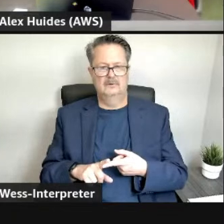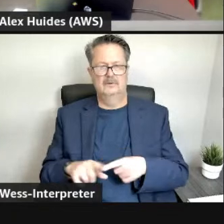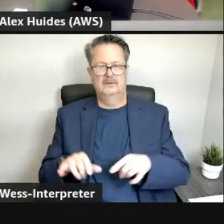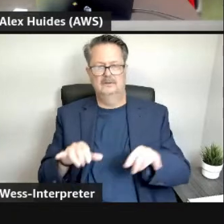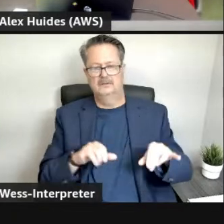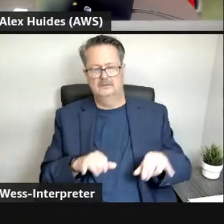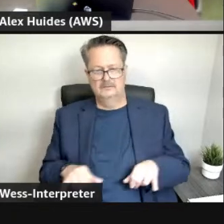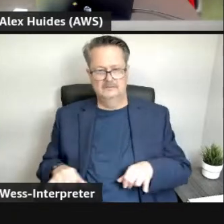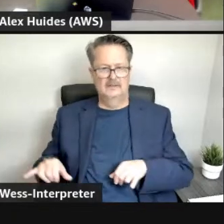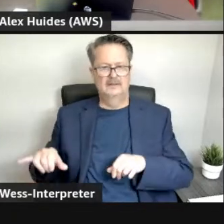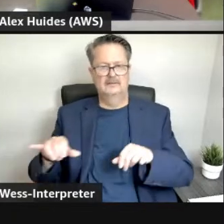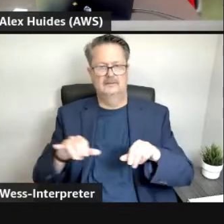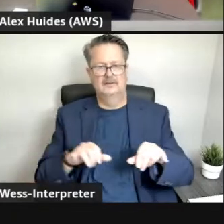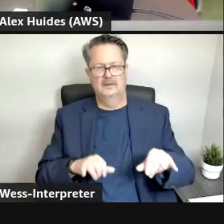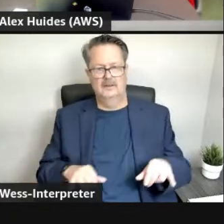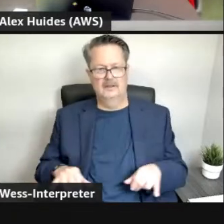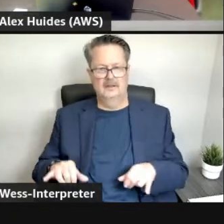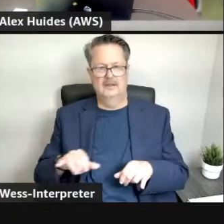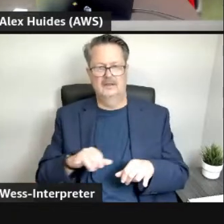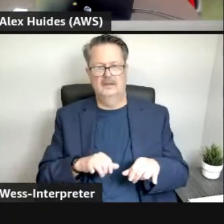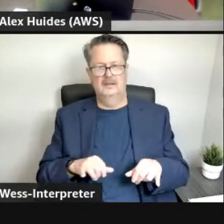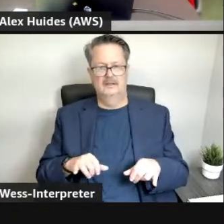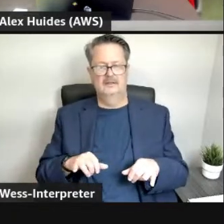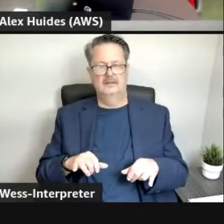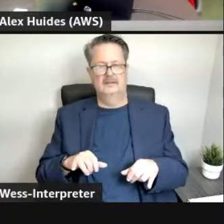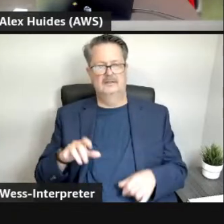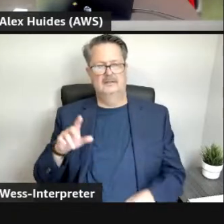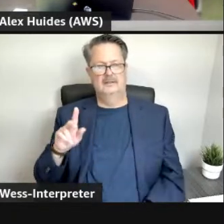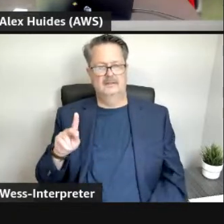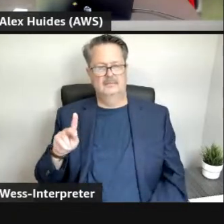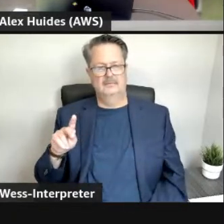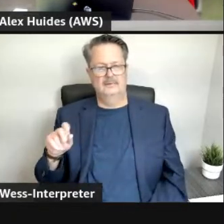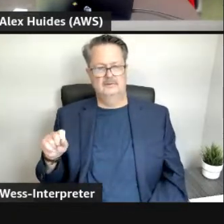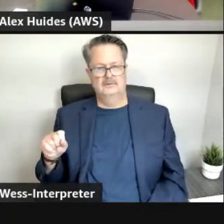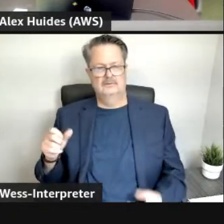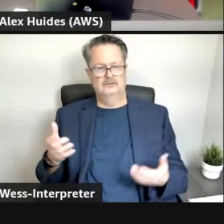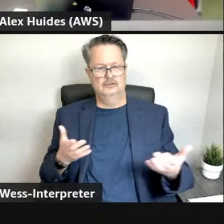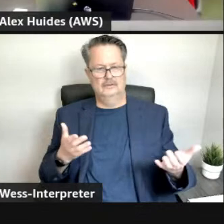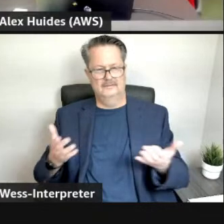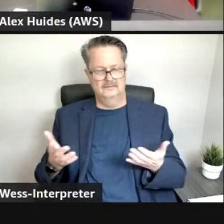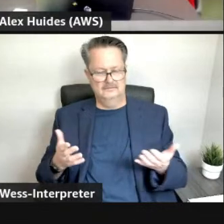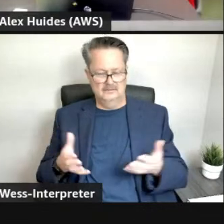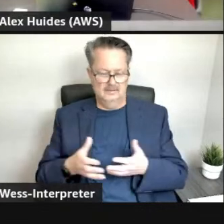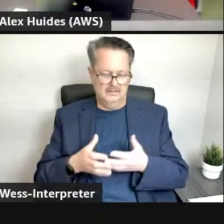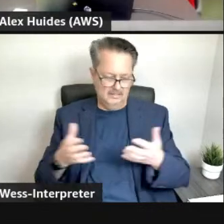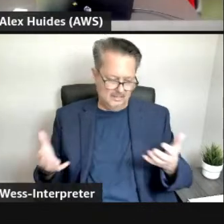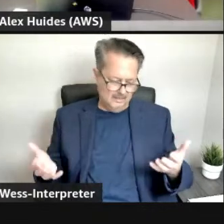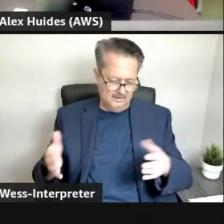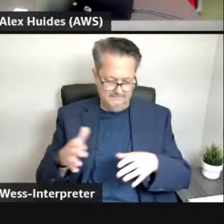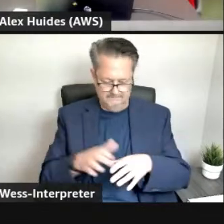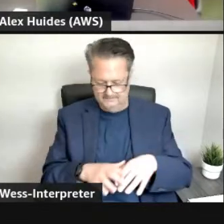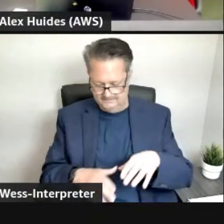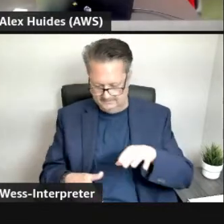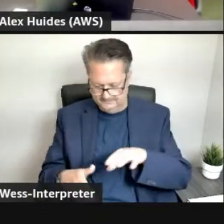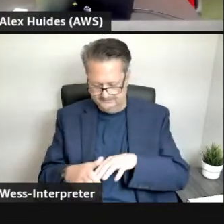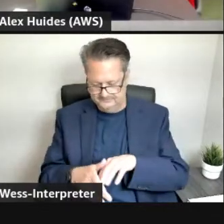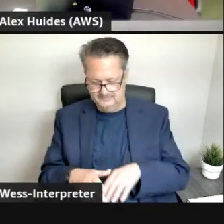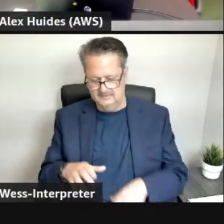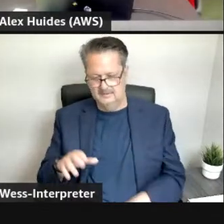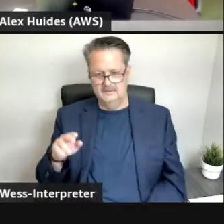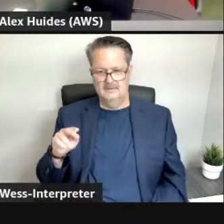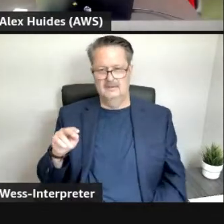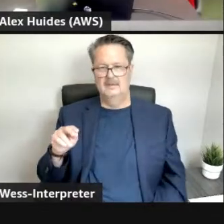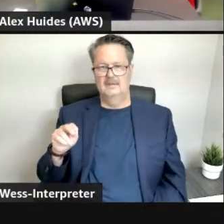Kubernetes services. It added a lot on top of the services, like, for example, node port or load